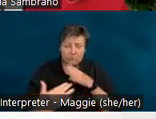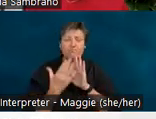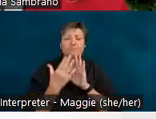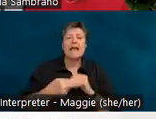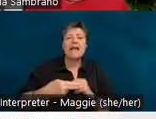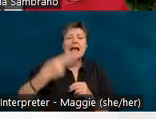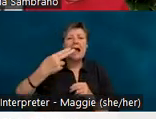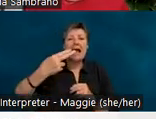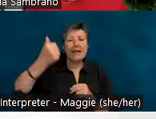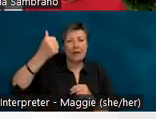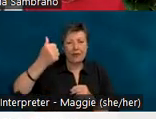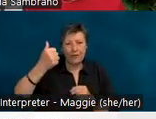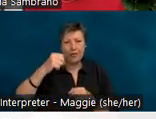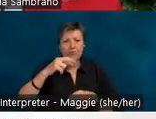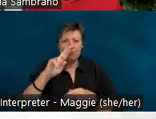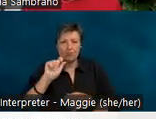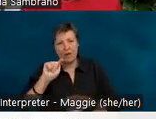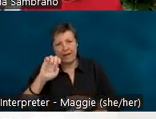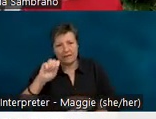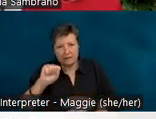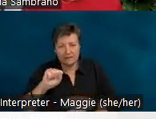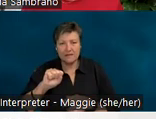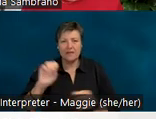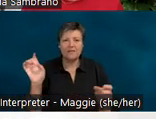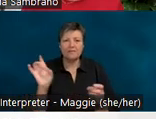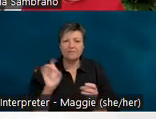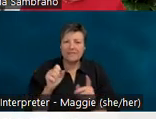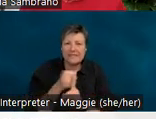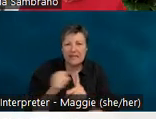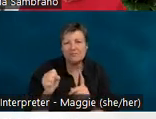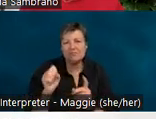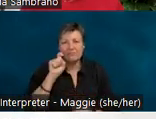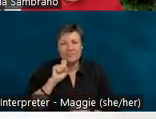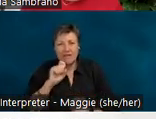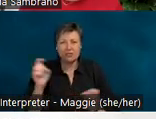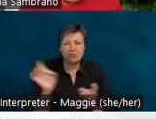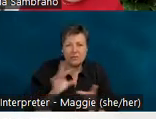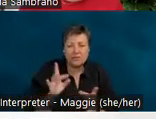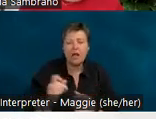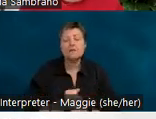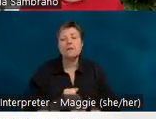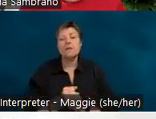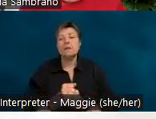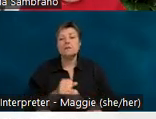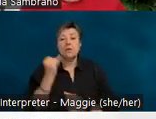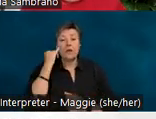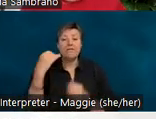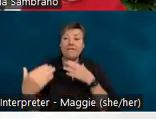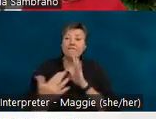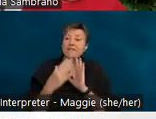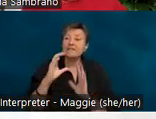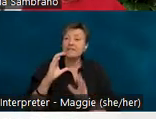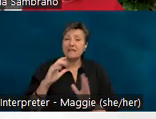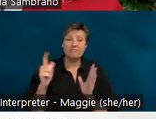partner violence and sexual assault in comparison to cisgender heterosexual folks. So trans sex workers who face criminal charges might